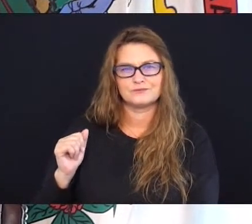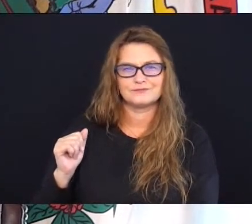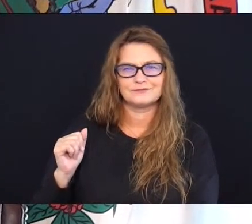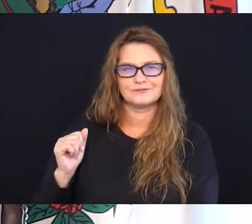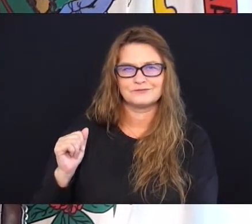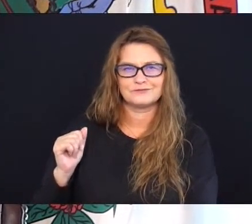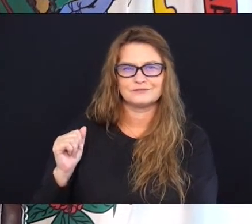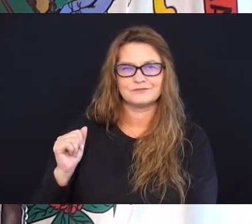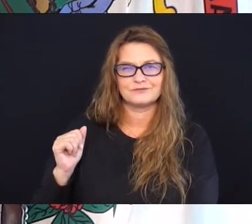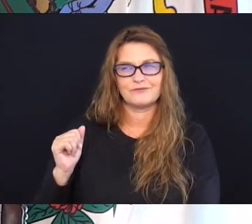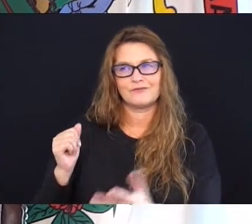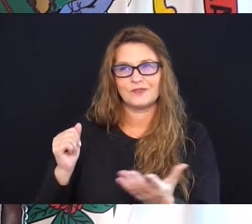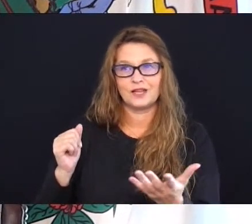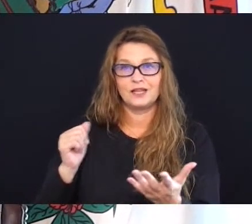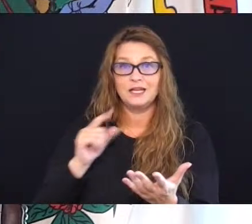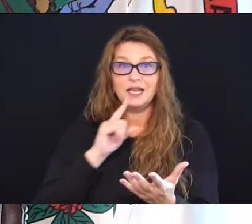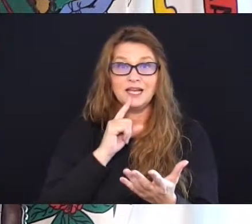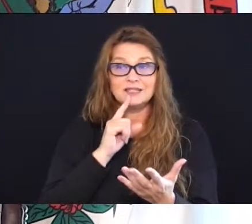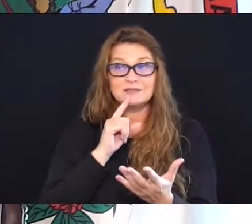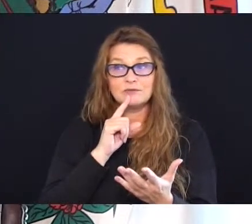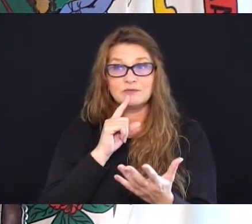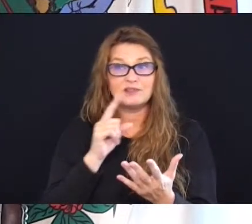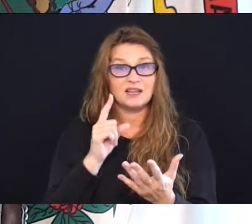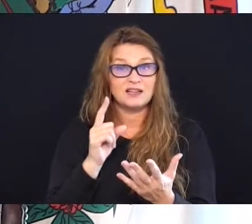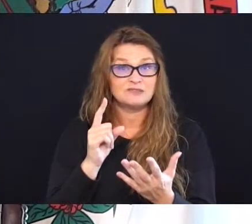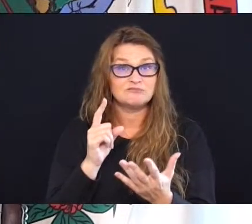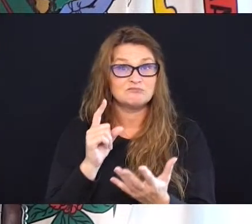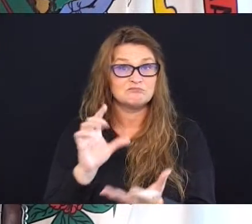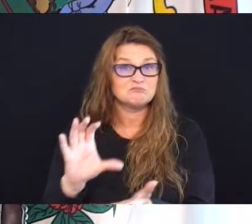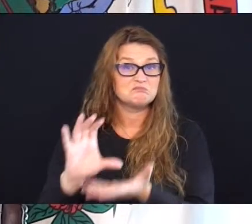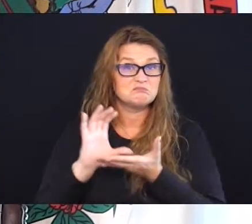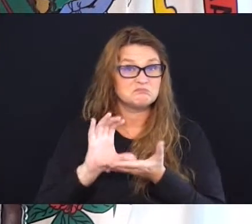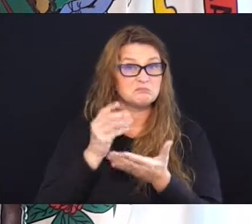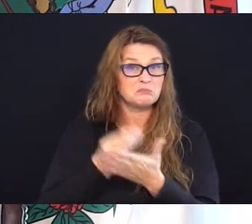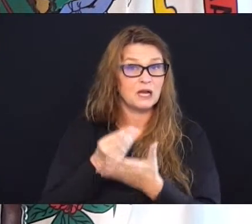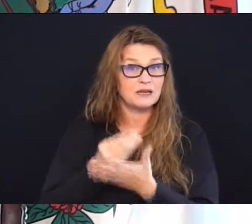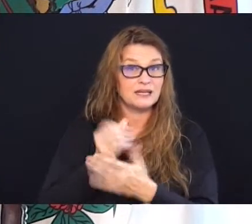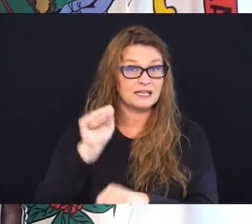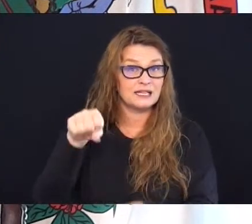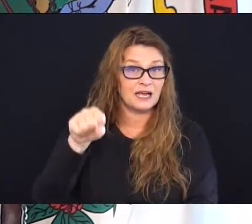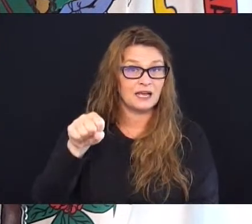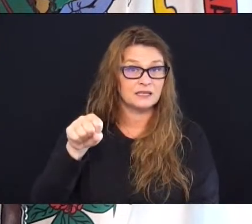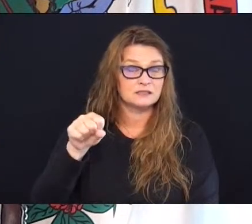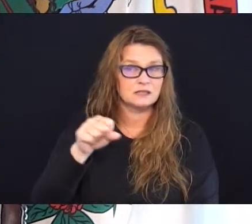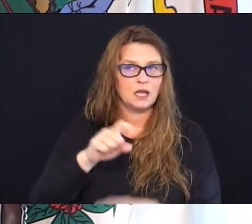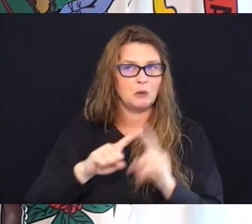while it's significant money, more than that, it's a significant